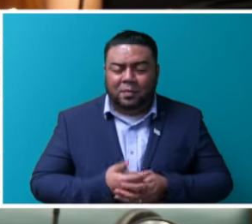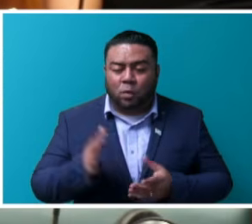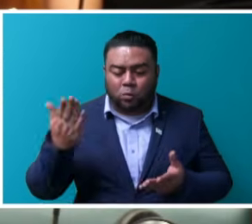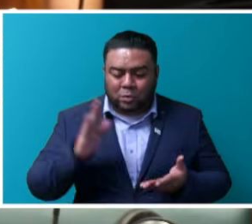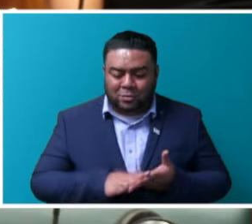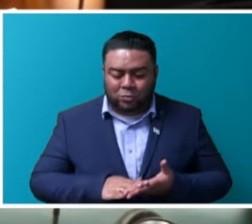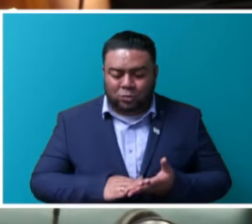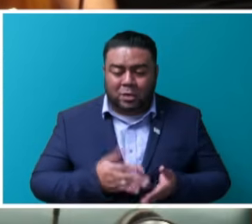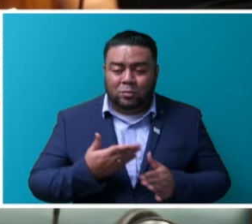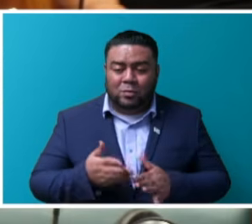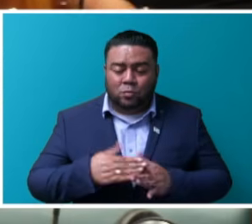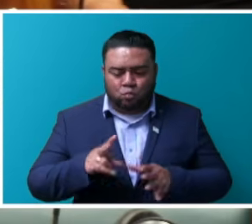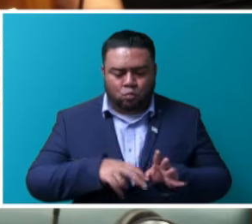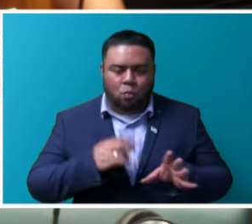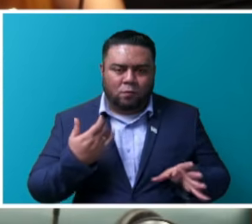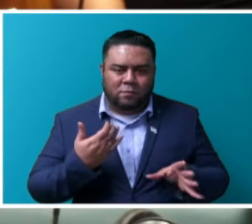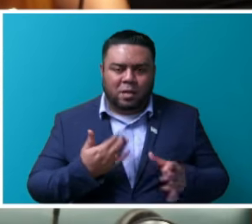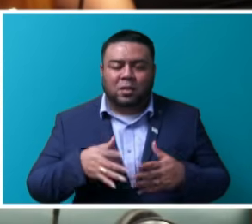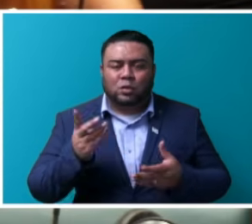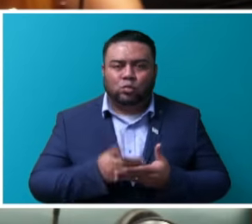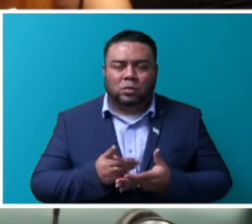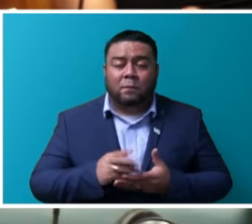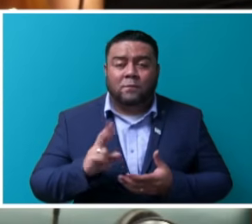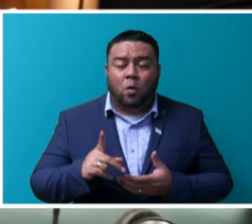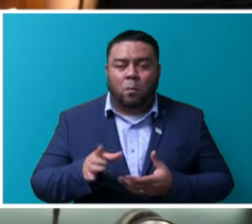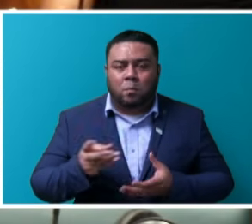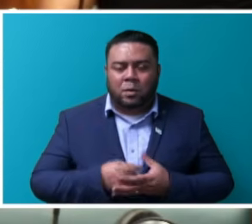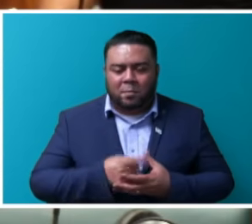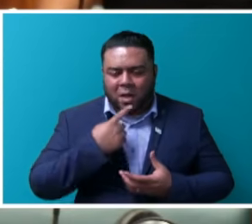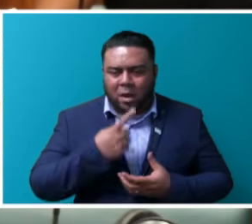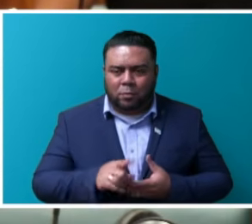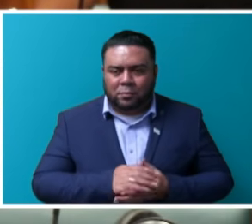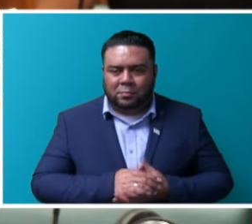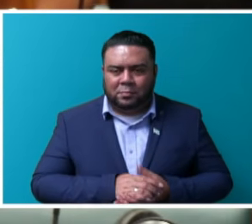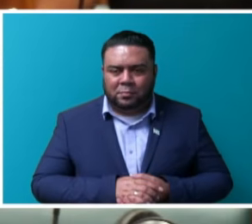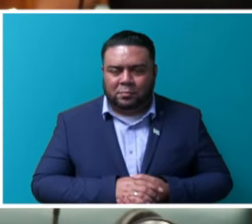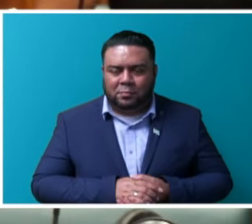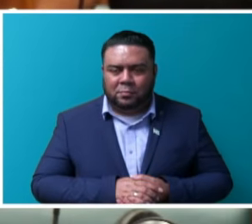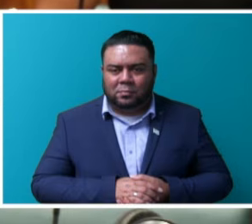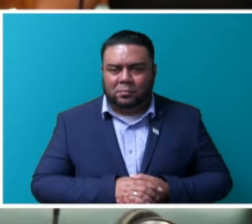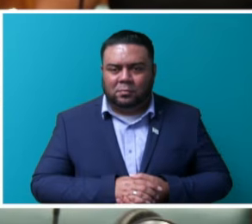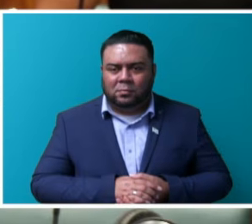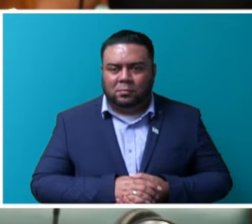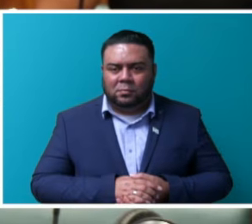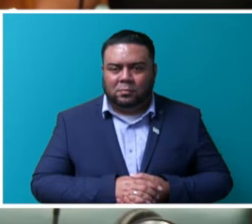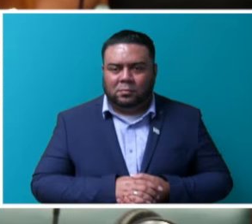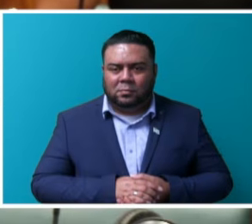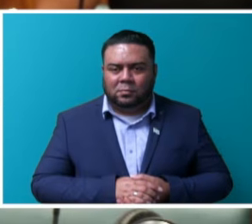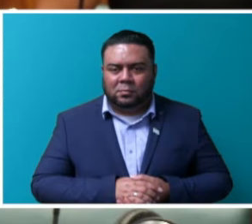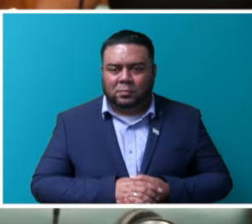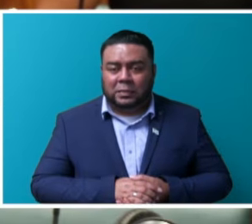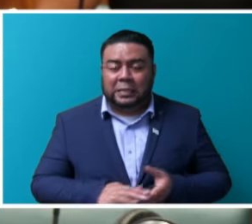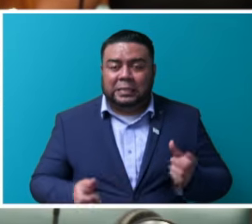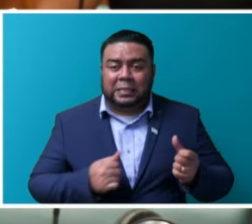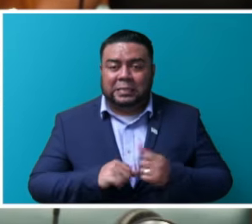or removed duties on products that I announced earlier. The